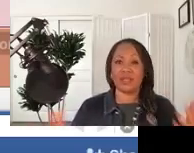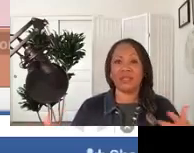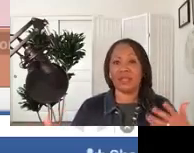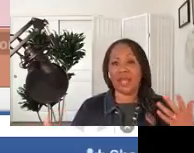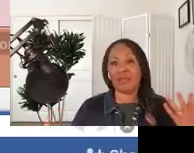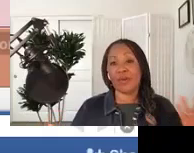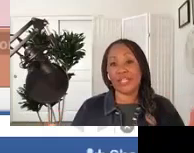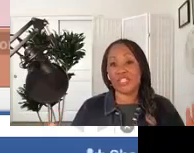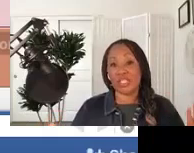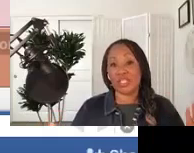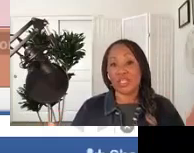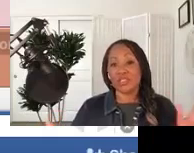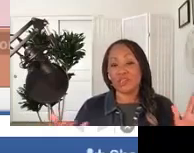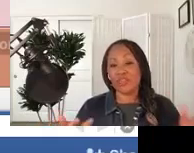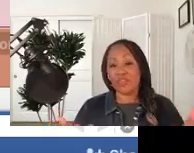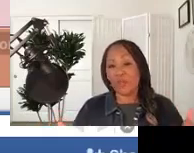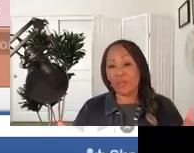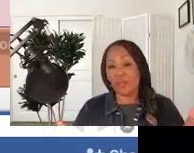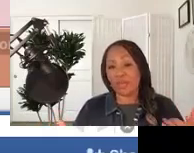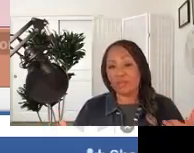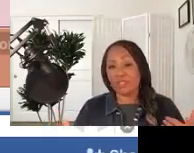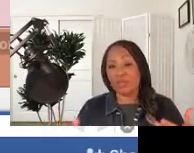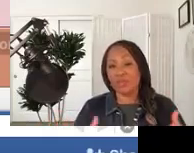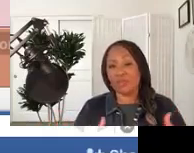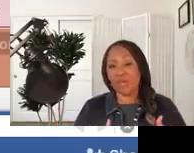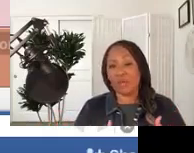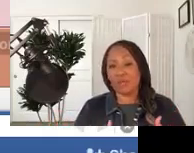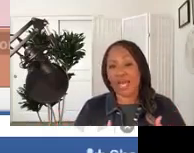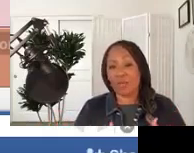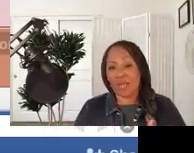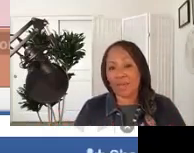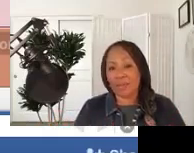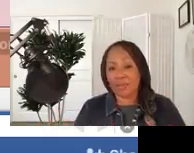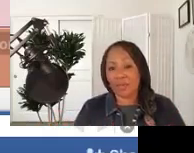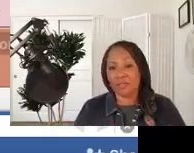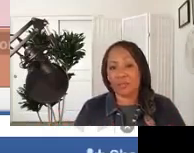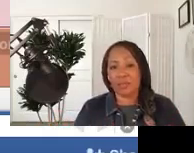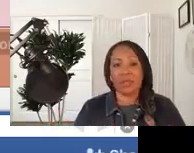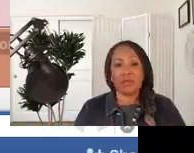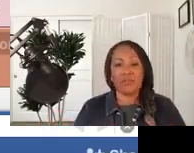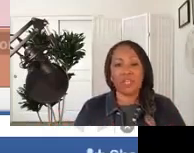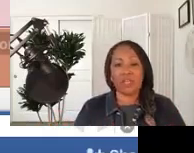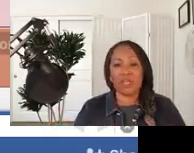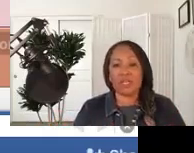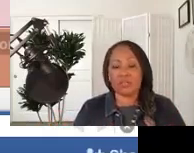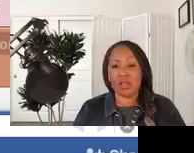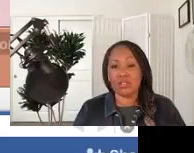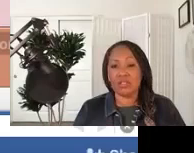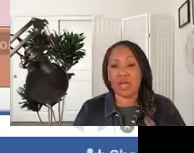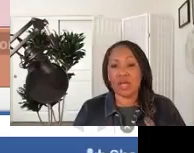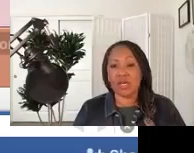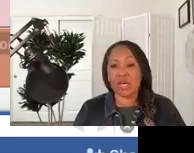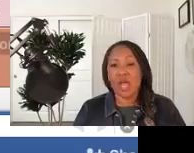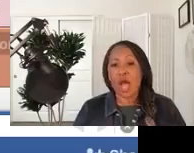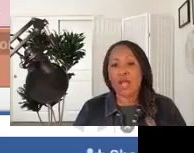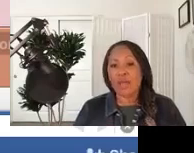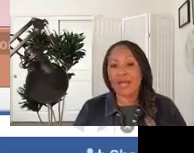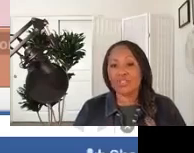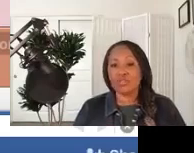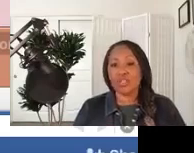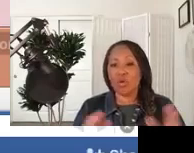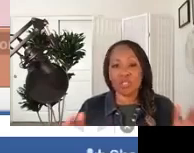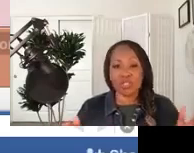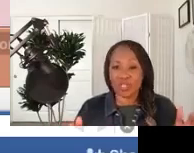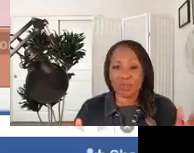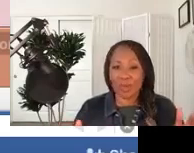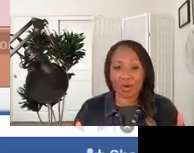like an elaboration. So for the paper that I'm doing, the Beyond Black and White paper that I'm doing for the Committee on Scholars of Color, I'm